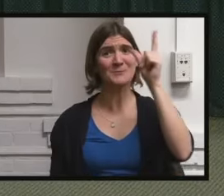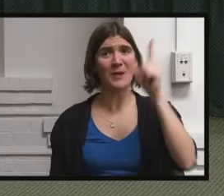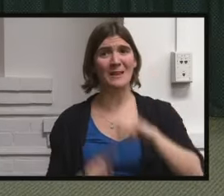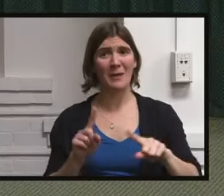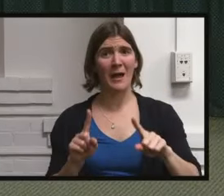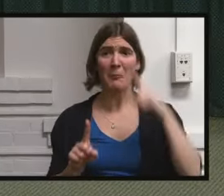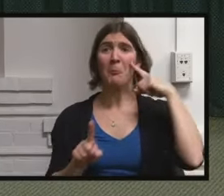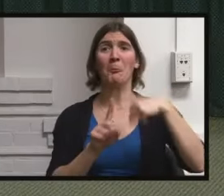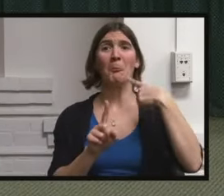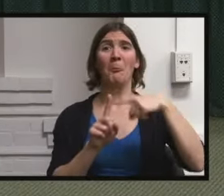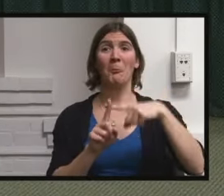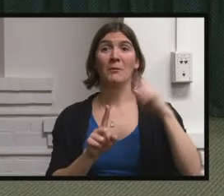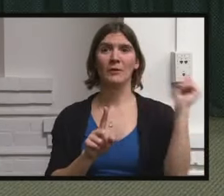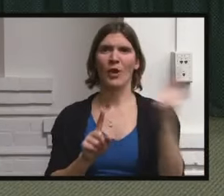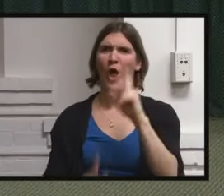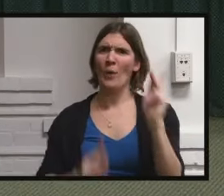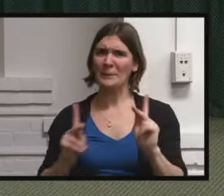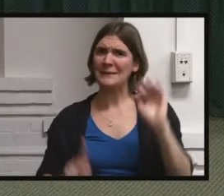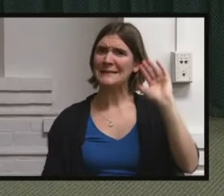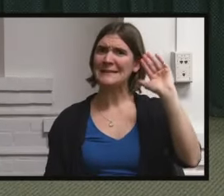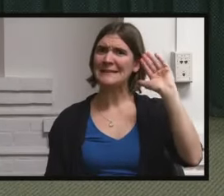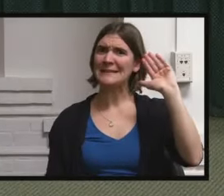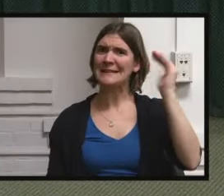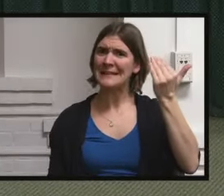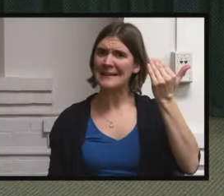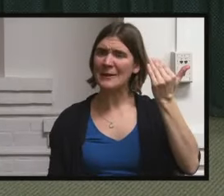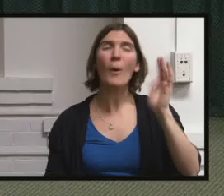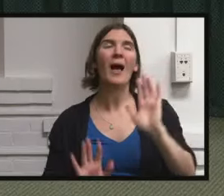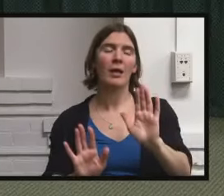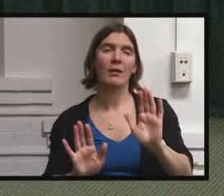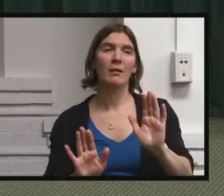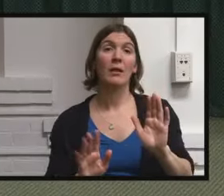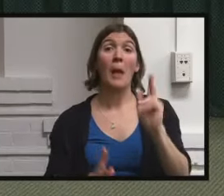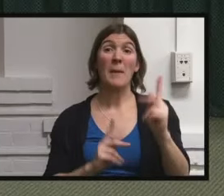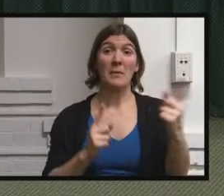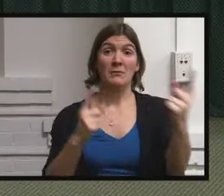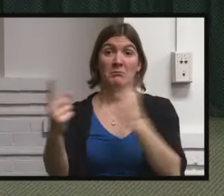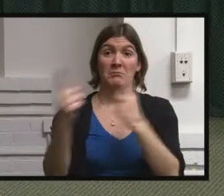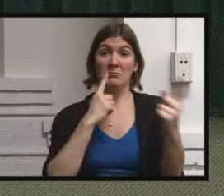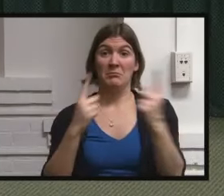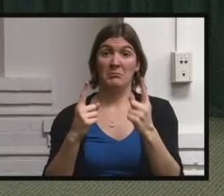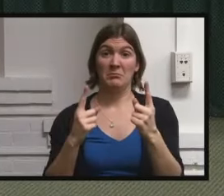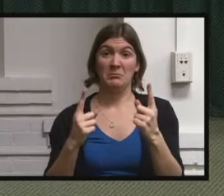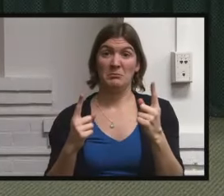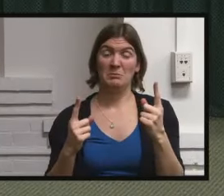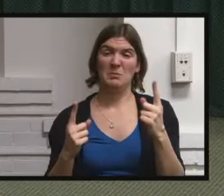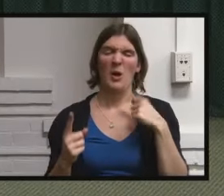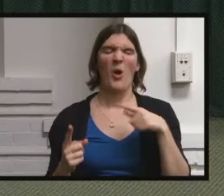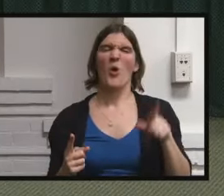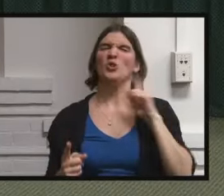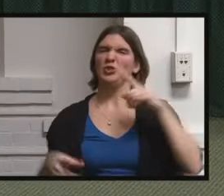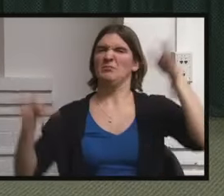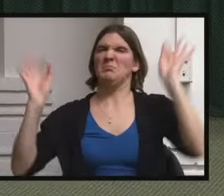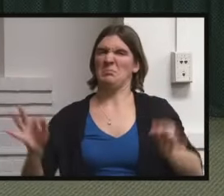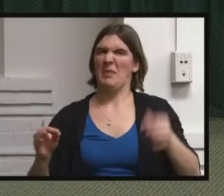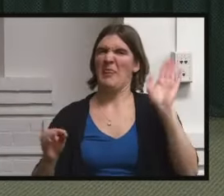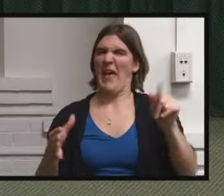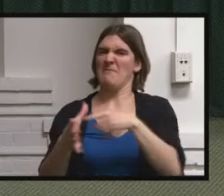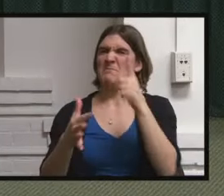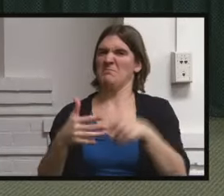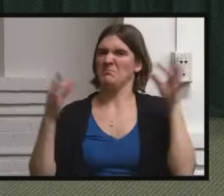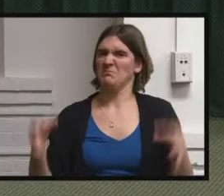surprised that everybody is, very few people have come in knowing exactly what they think we should do, which I